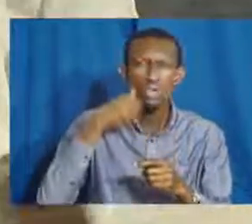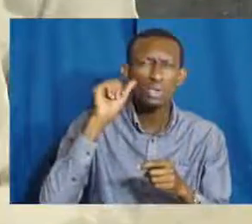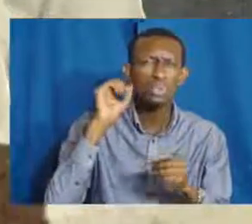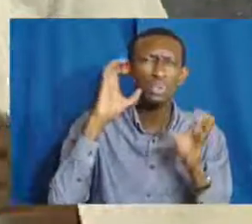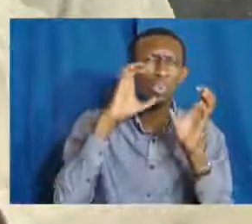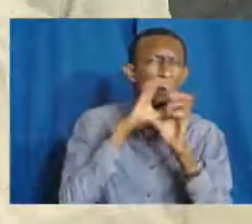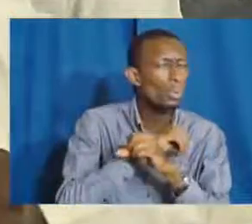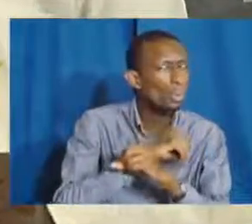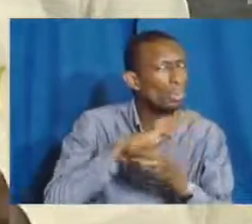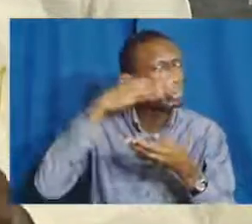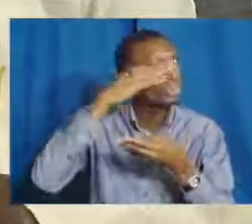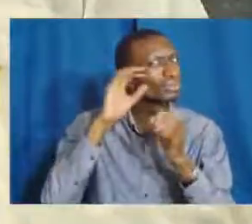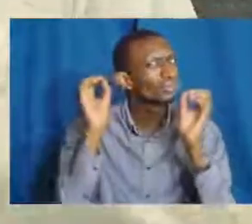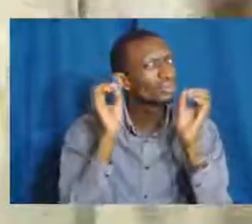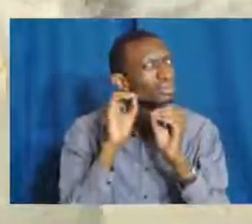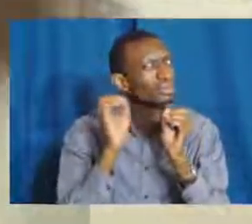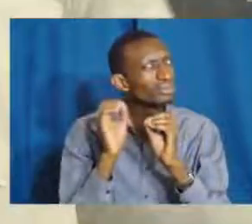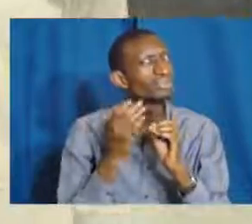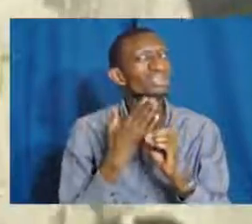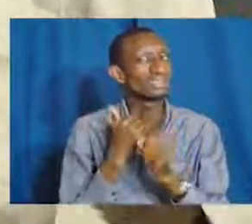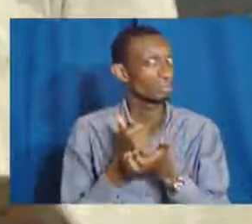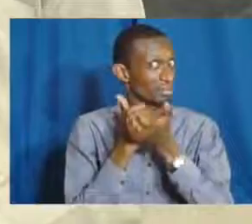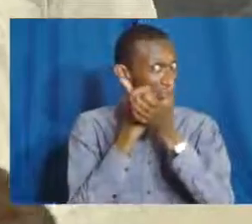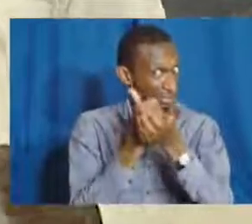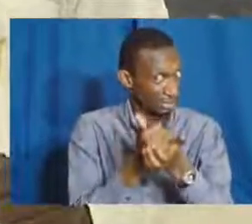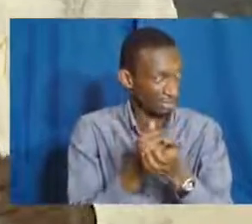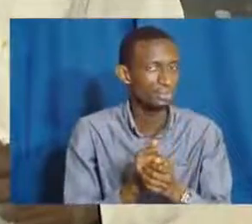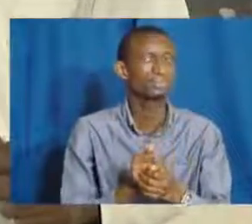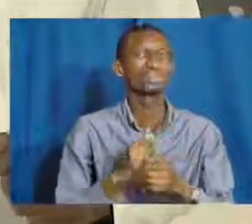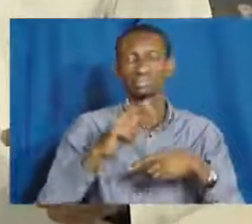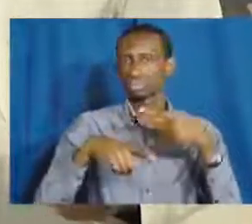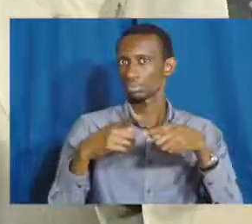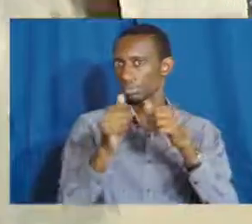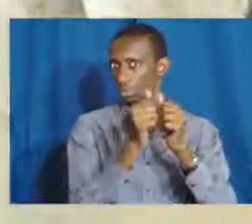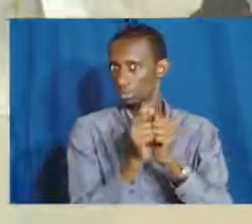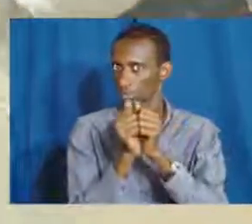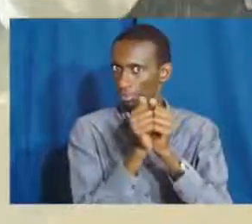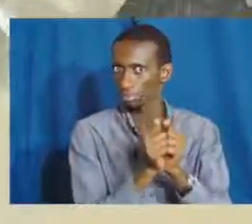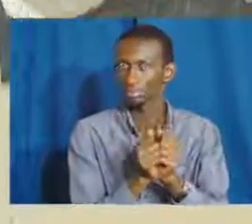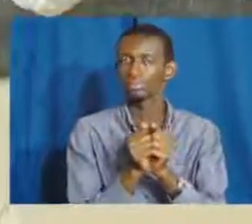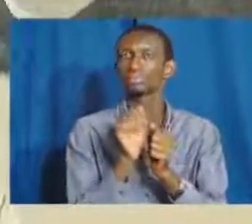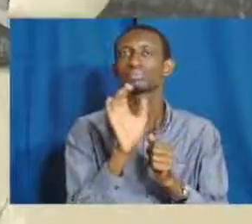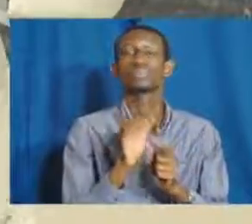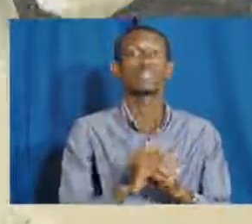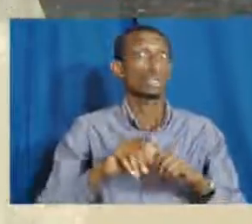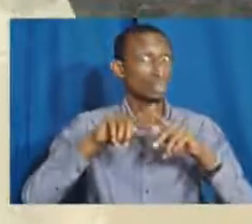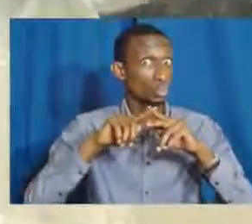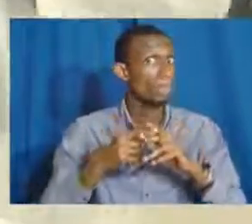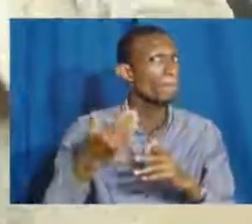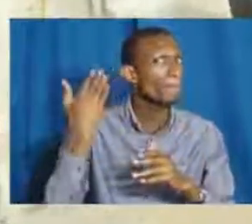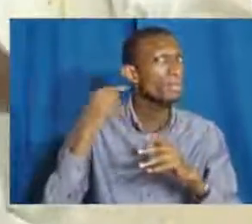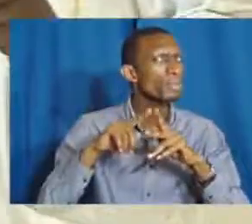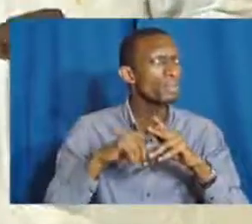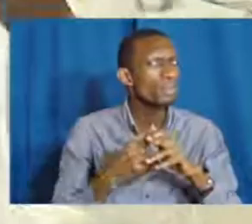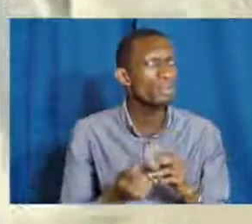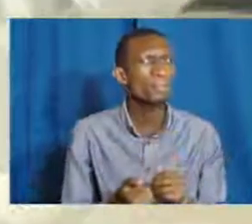missed the lesson of yesterday, so that we can go together. So we started with